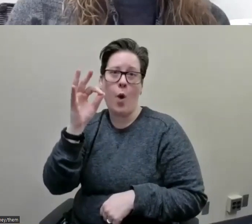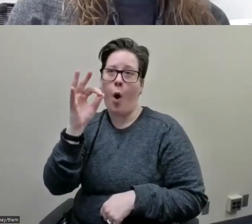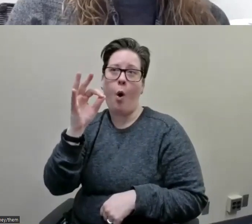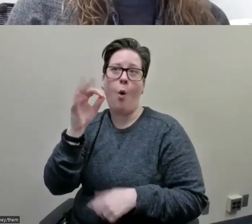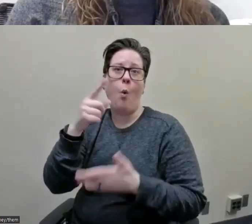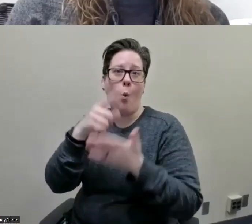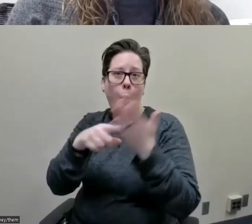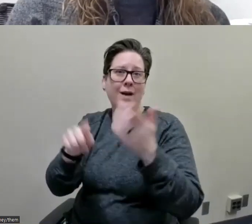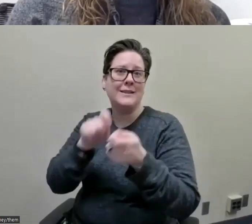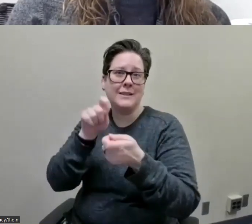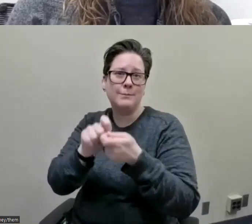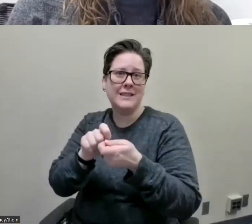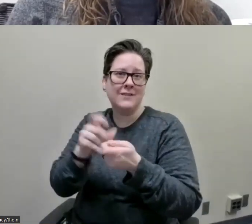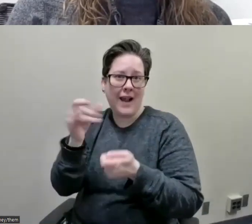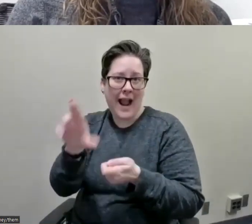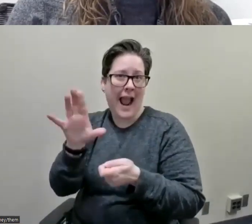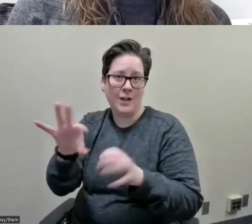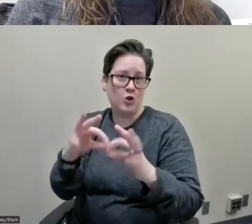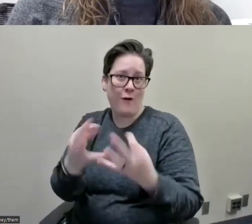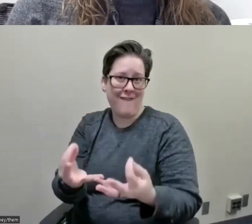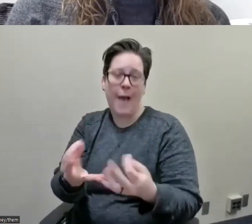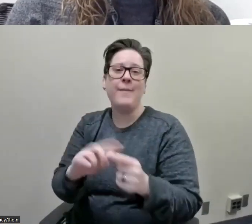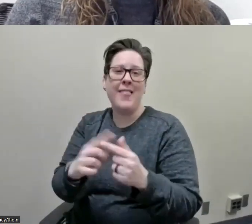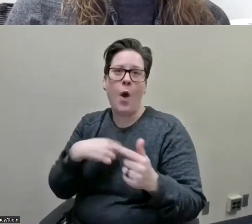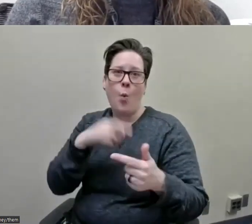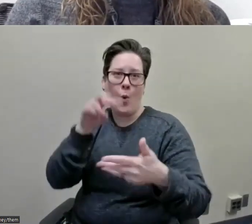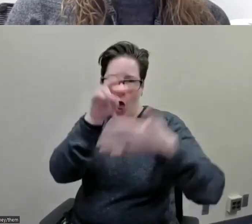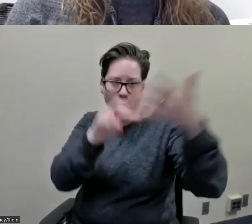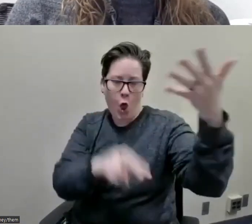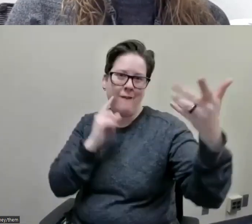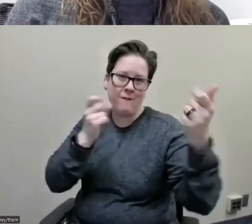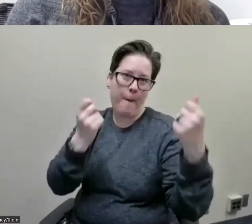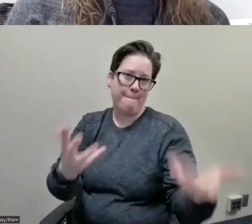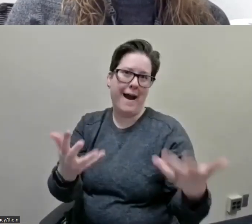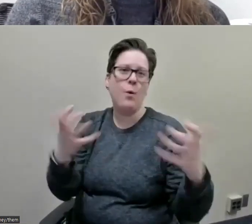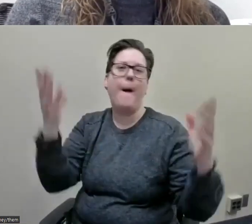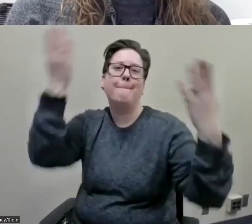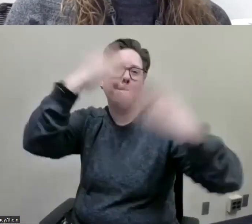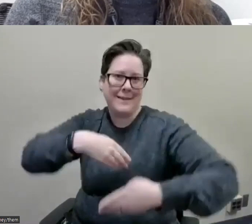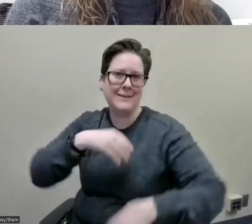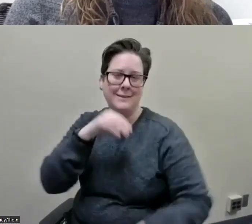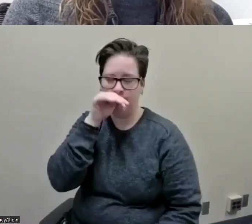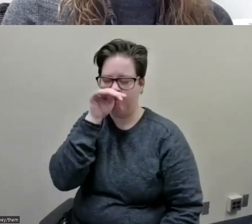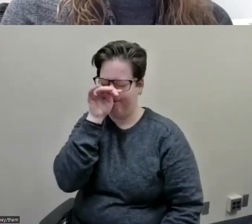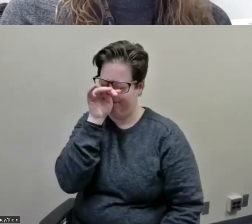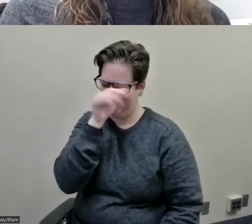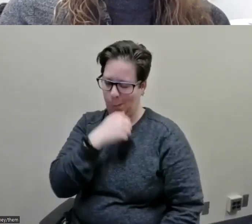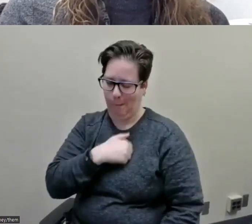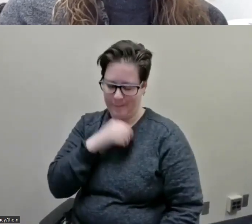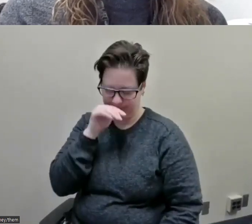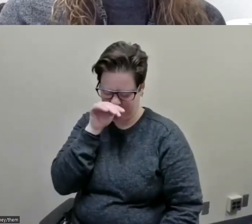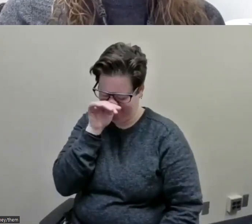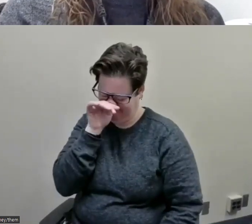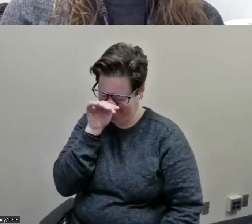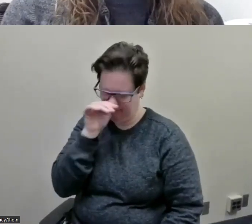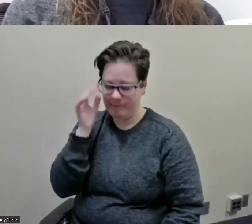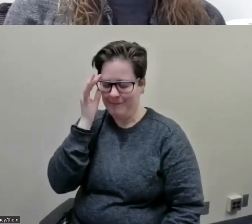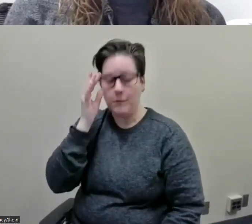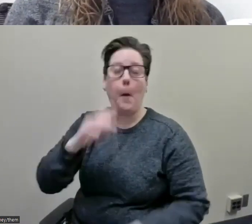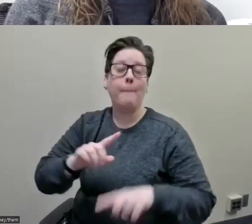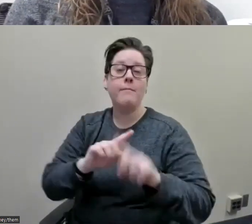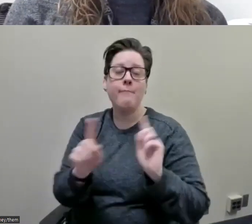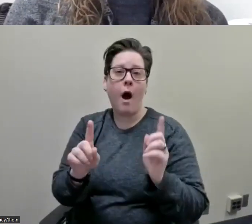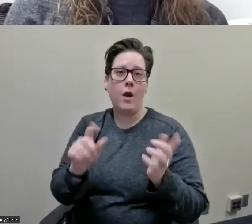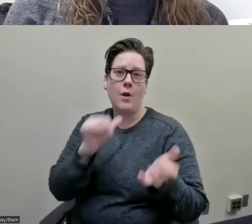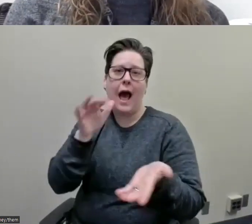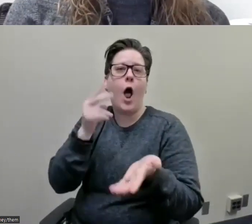test someone, we look at a bunch of genes, and that's so we don't miss something that have implications. But what we're not doing, we're not looking at medical genetics. If